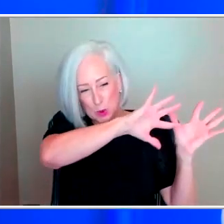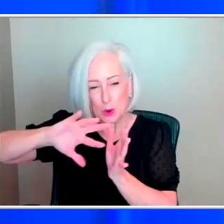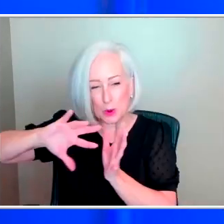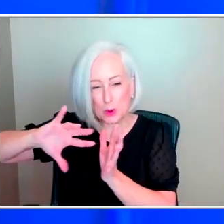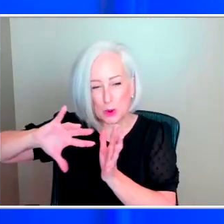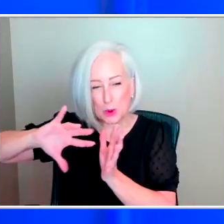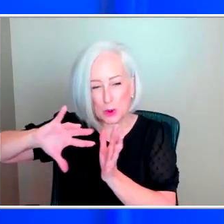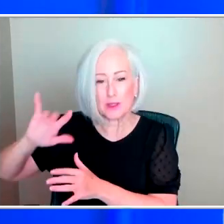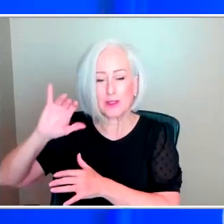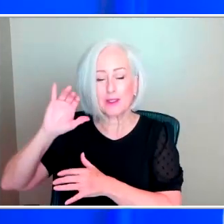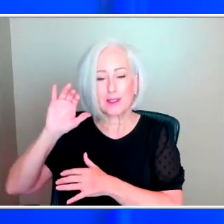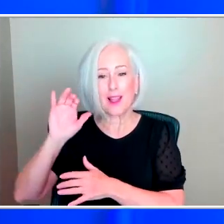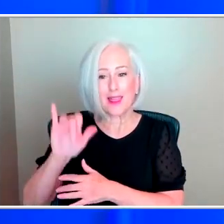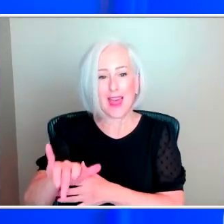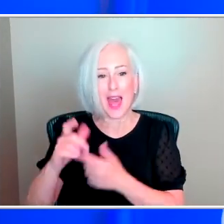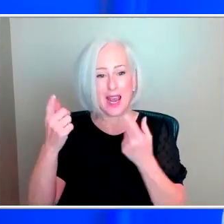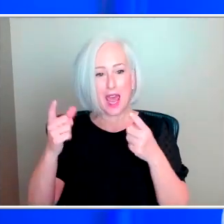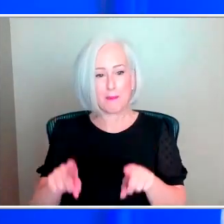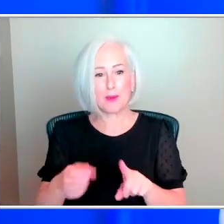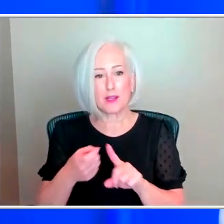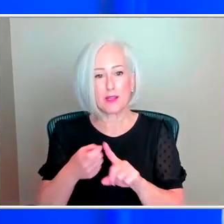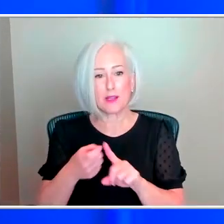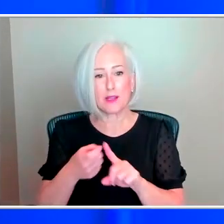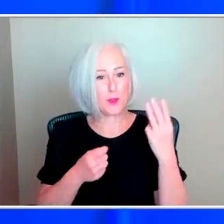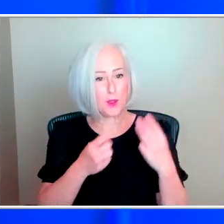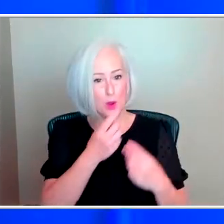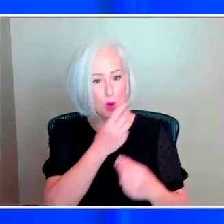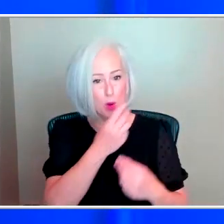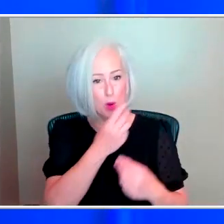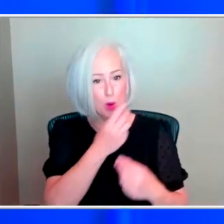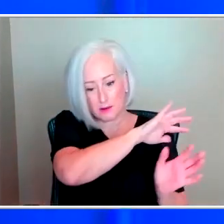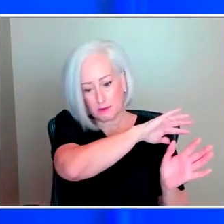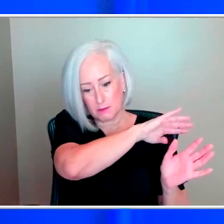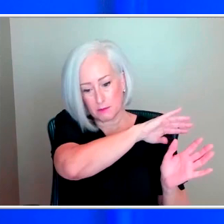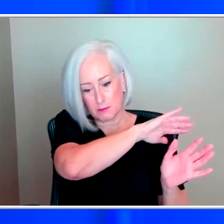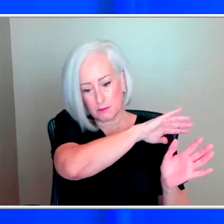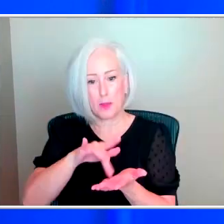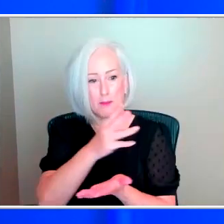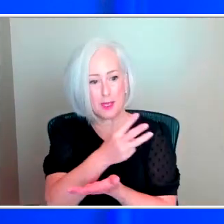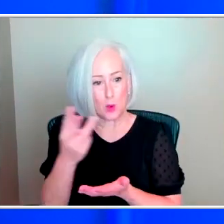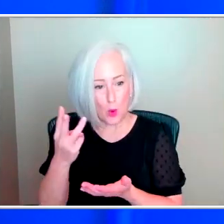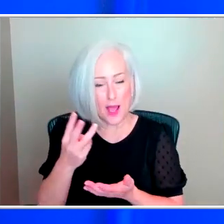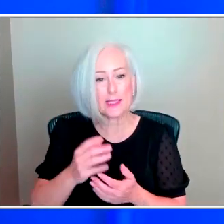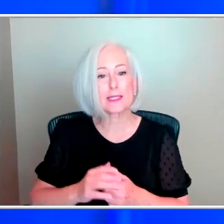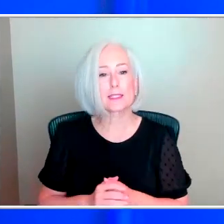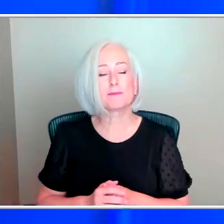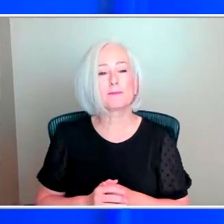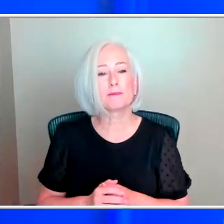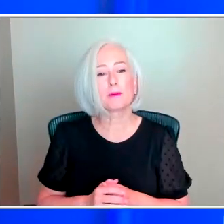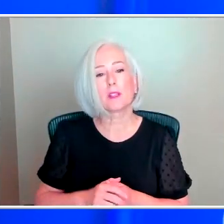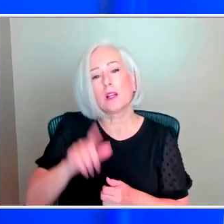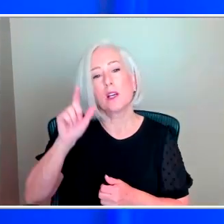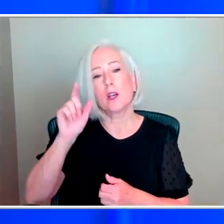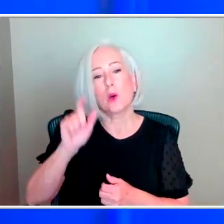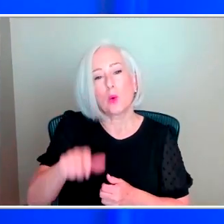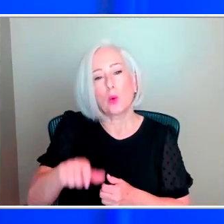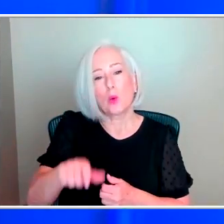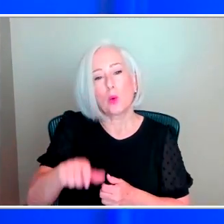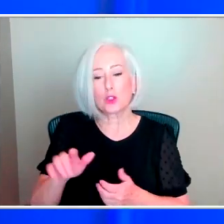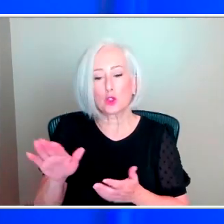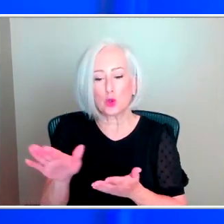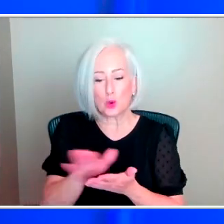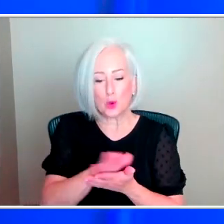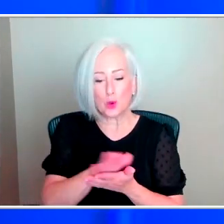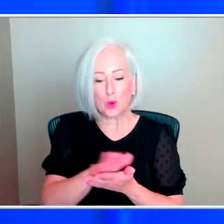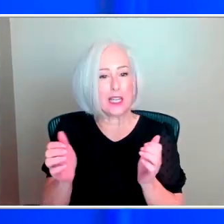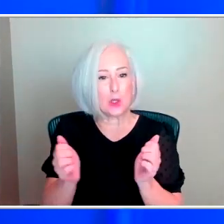far from the West Coast clear to the Midwest. And, you know, we had to clear that with rain and wind to get